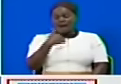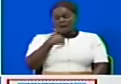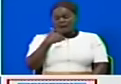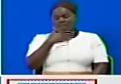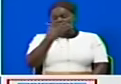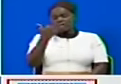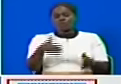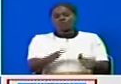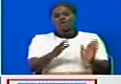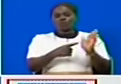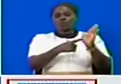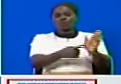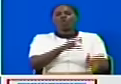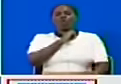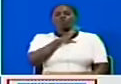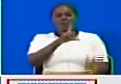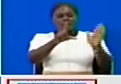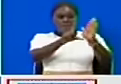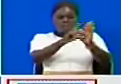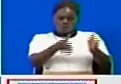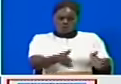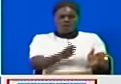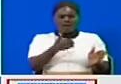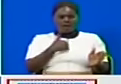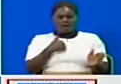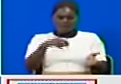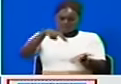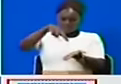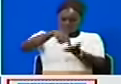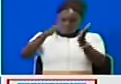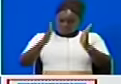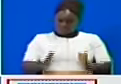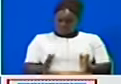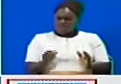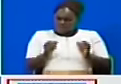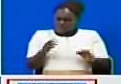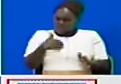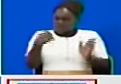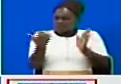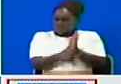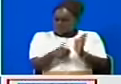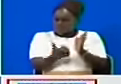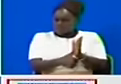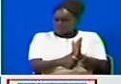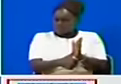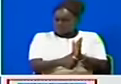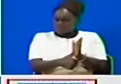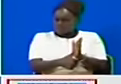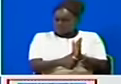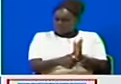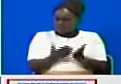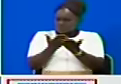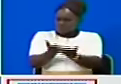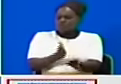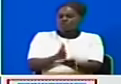best channels, the legal channels, where an aspirant, once aggrieved, you air your grievances